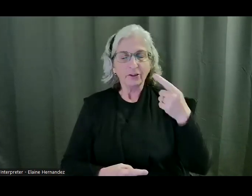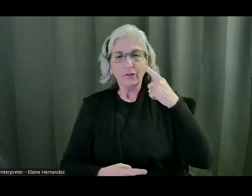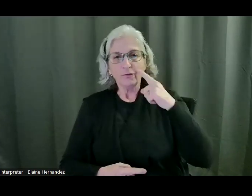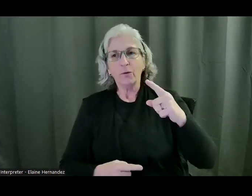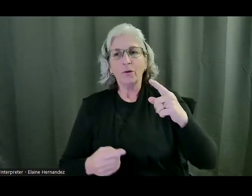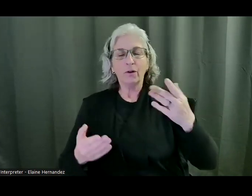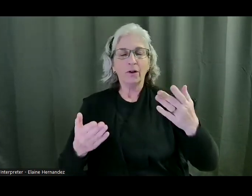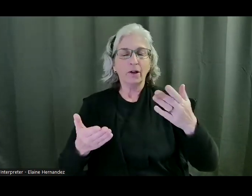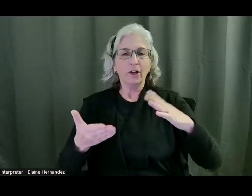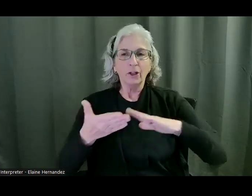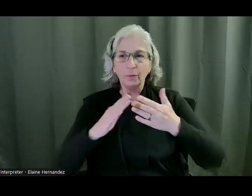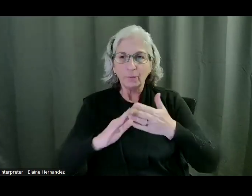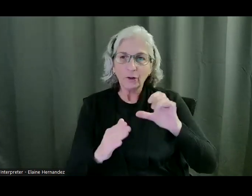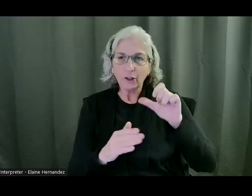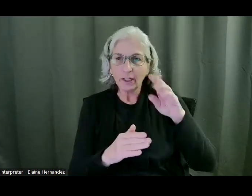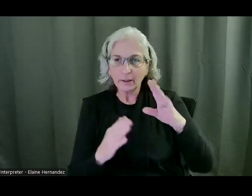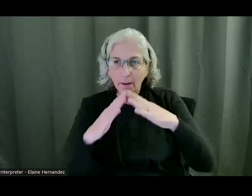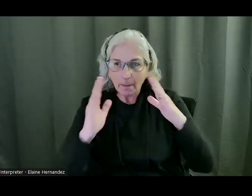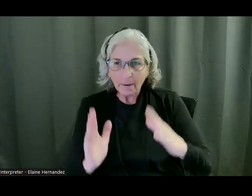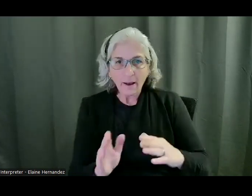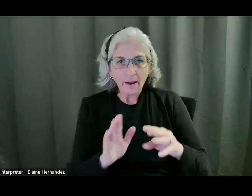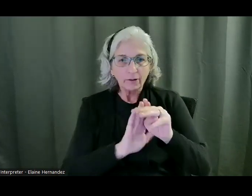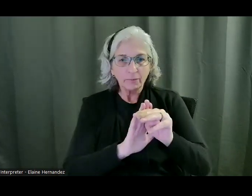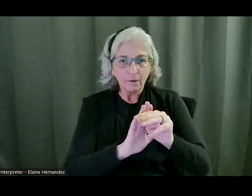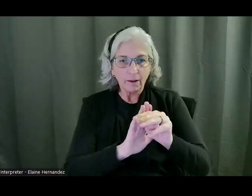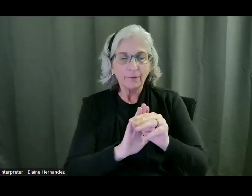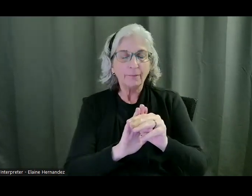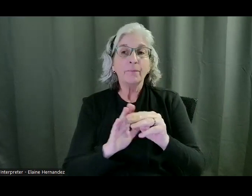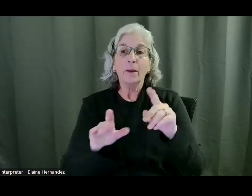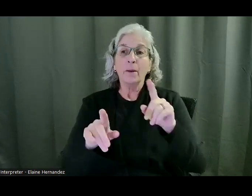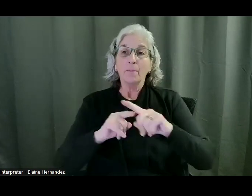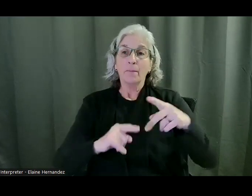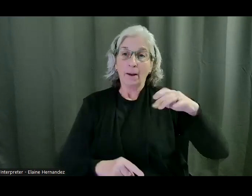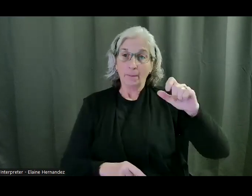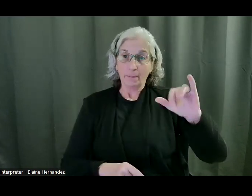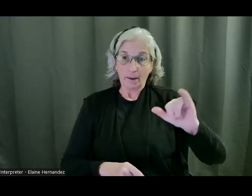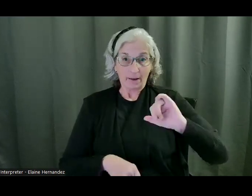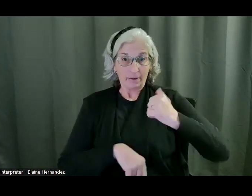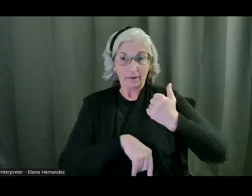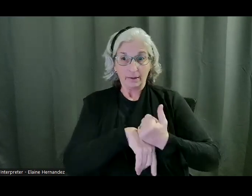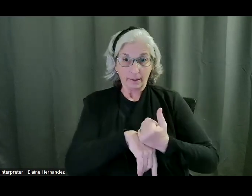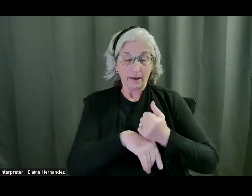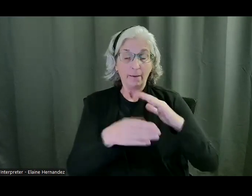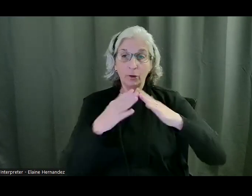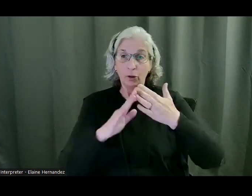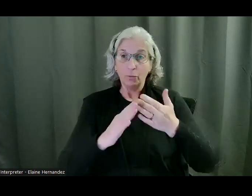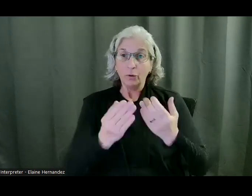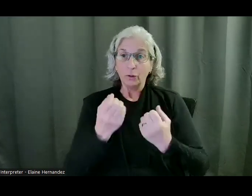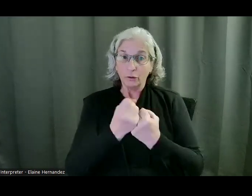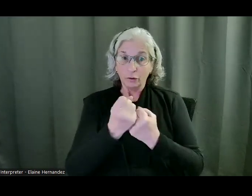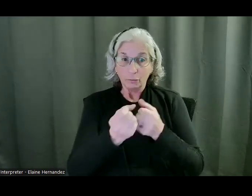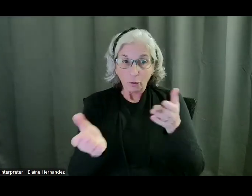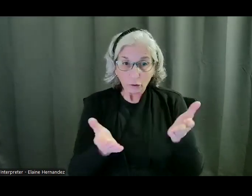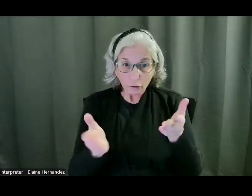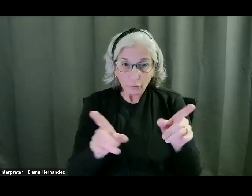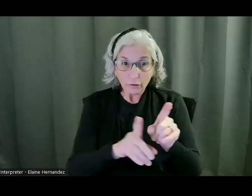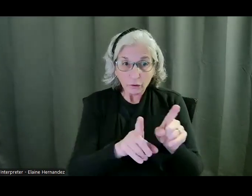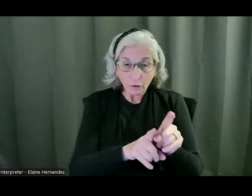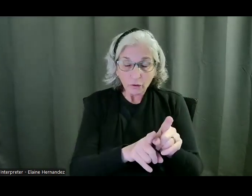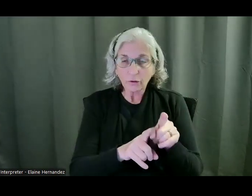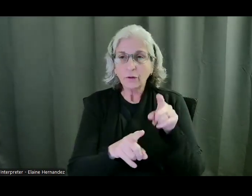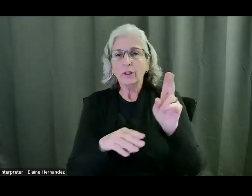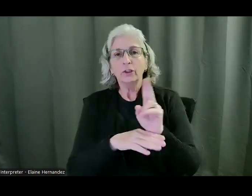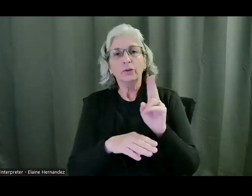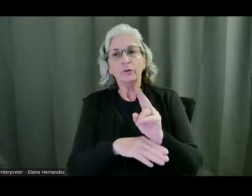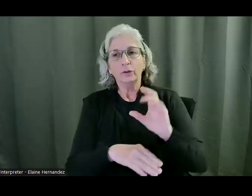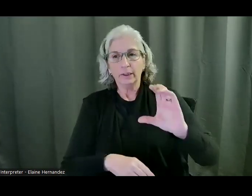But within that, Patty had created the concept of community support services and was mainly utilizing it as